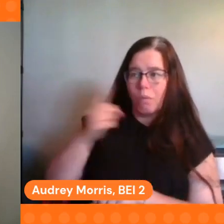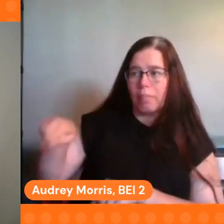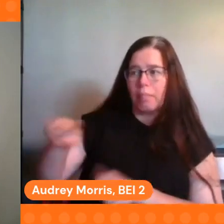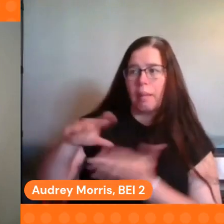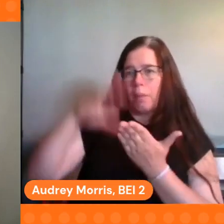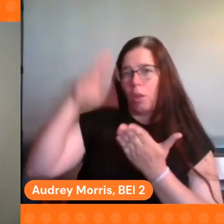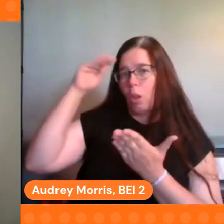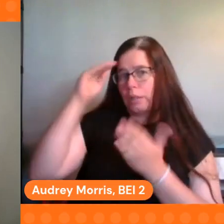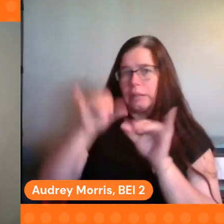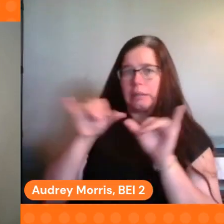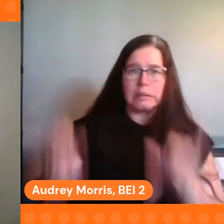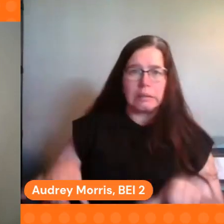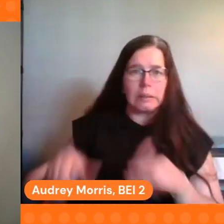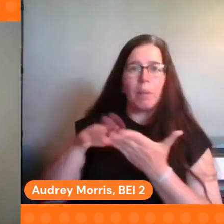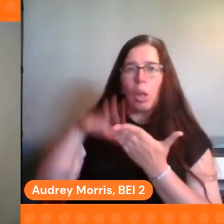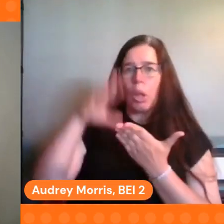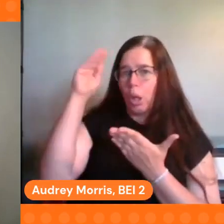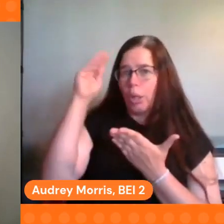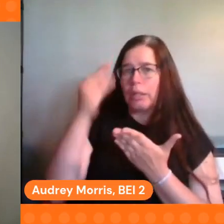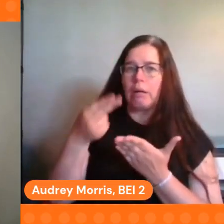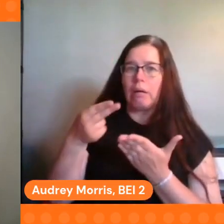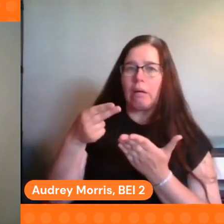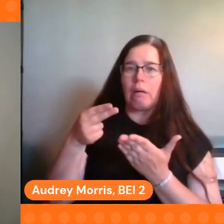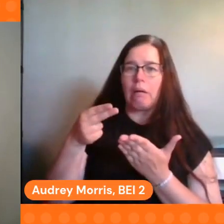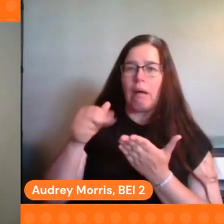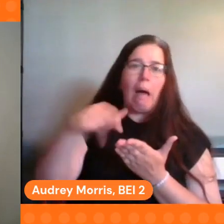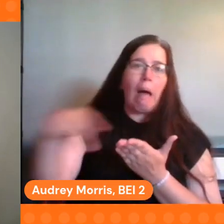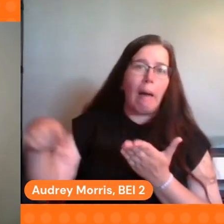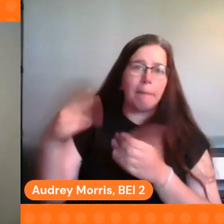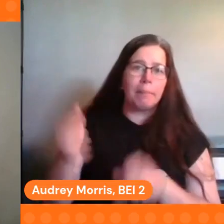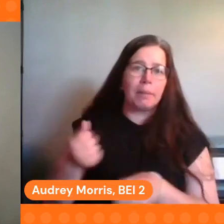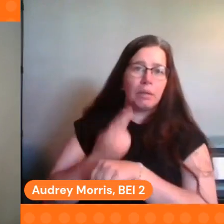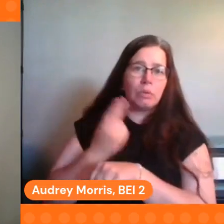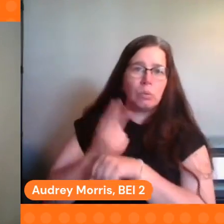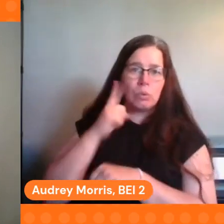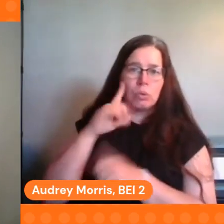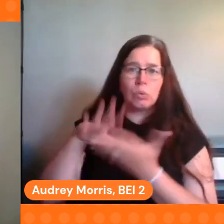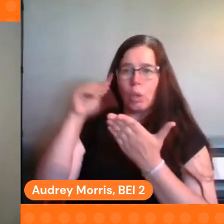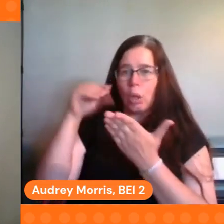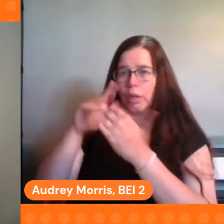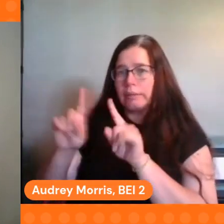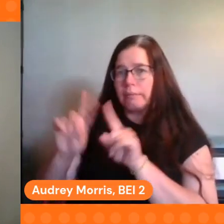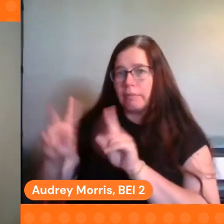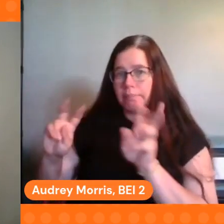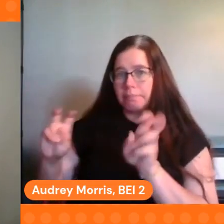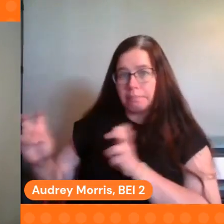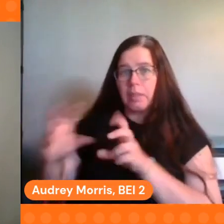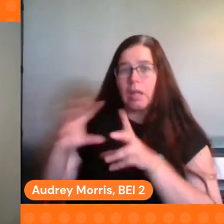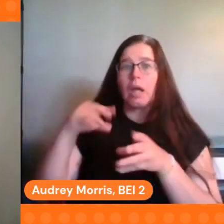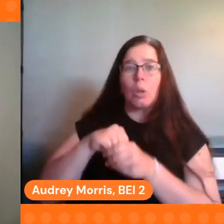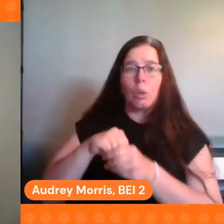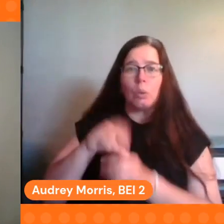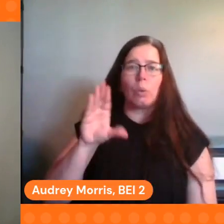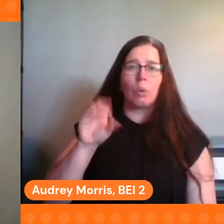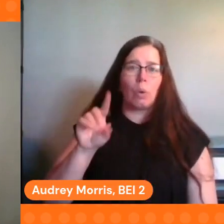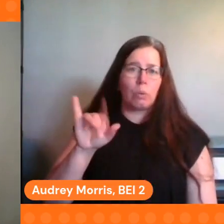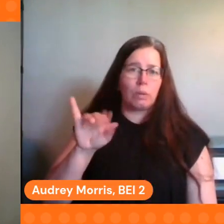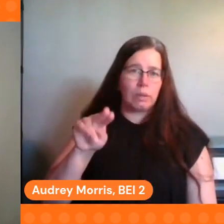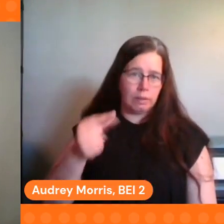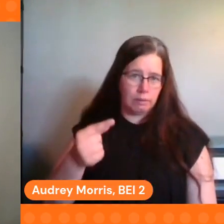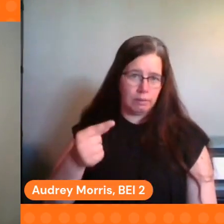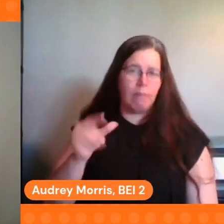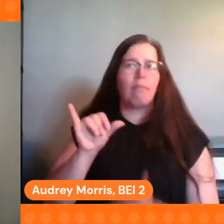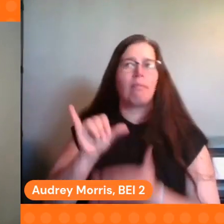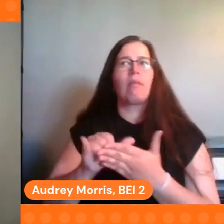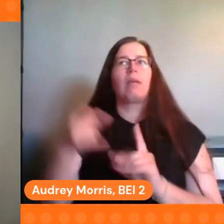or a learning app that we can use for them to actually learn different things, including coding. So that's where the idea or